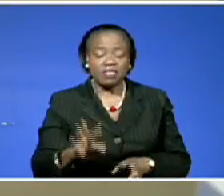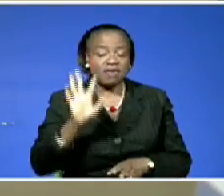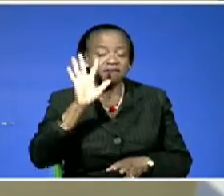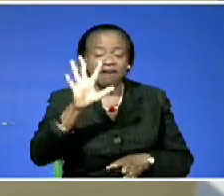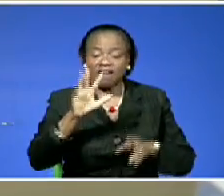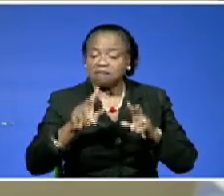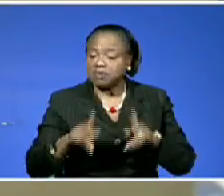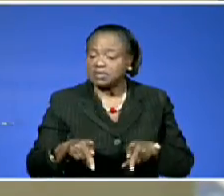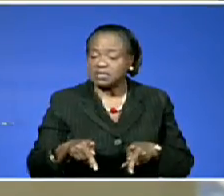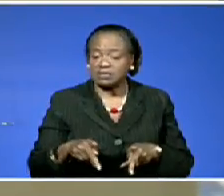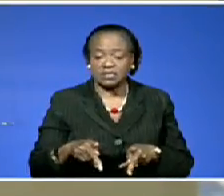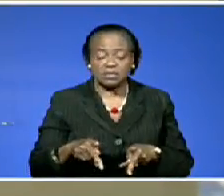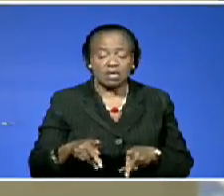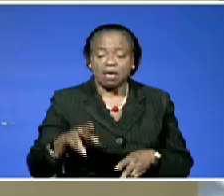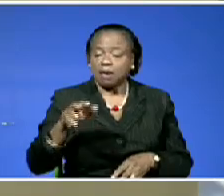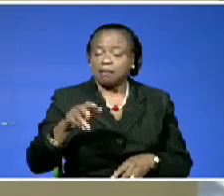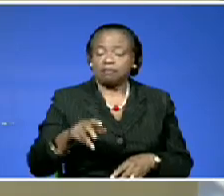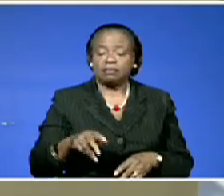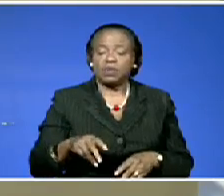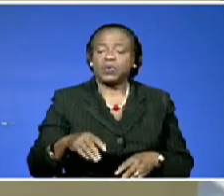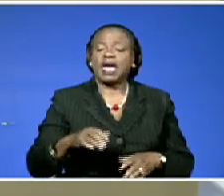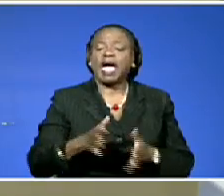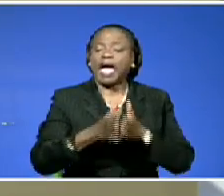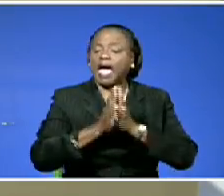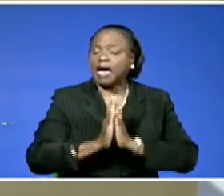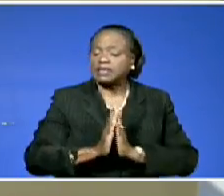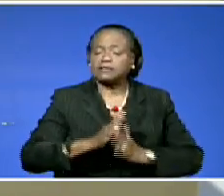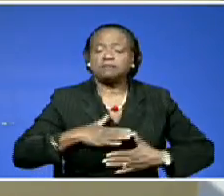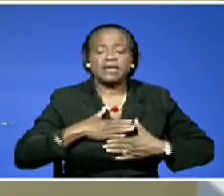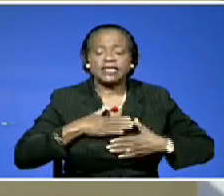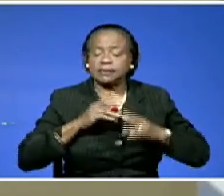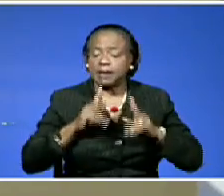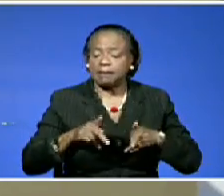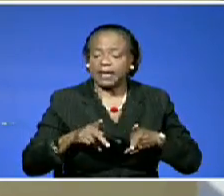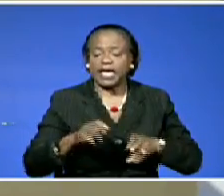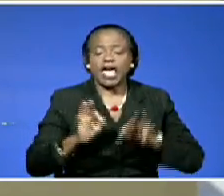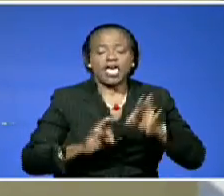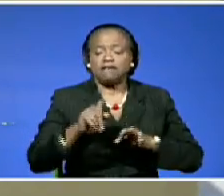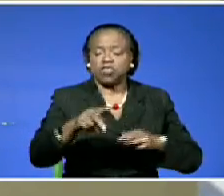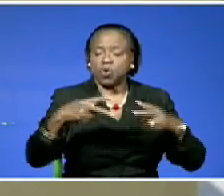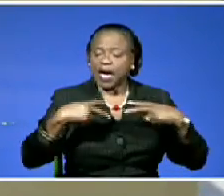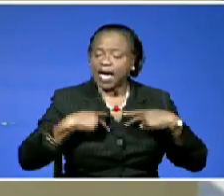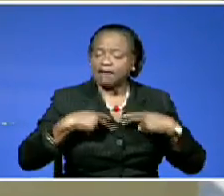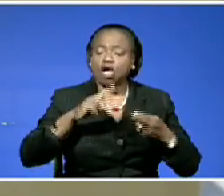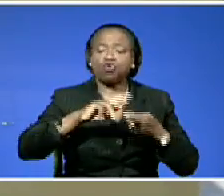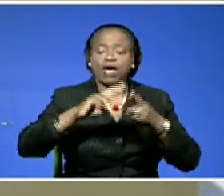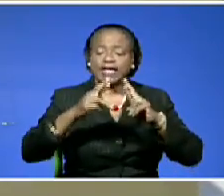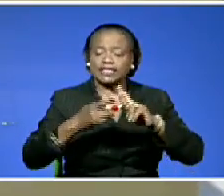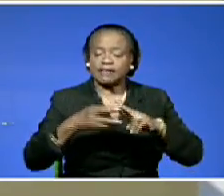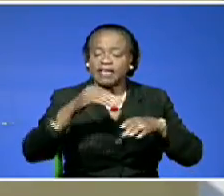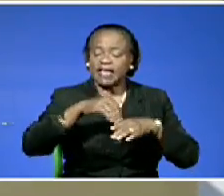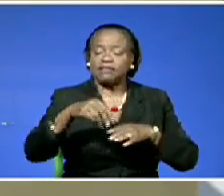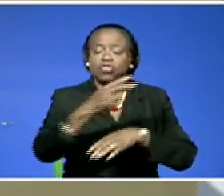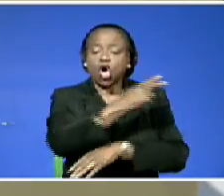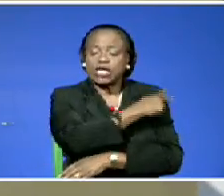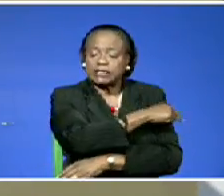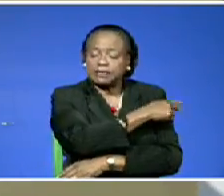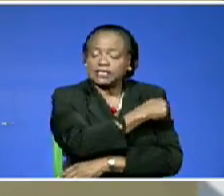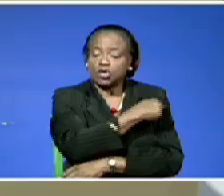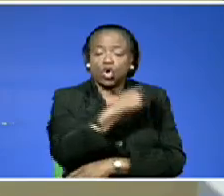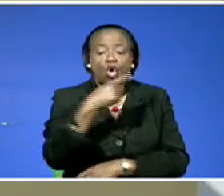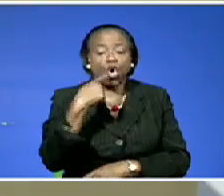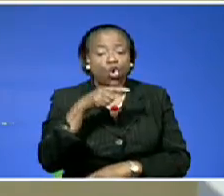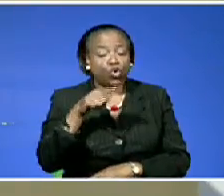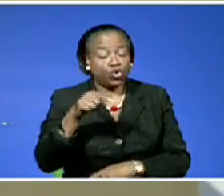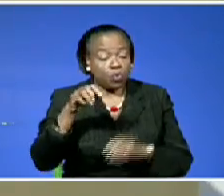category. So yes, we appeal to the public that if you know you have a relative here in the hospital who you may